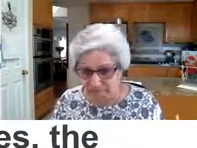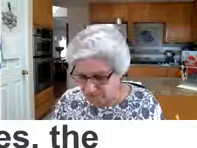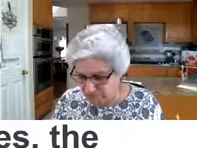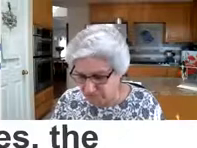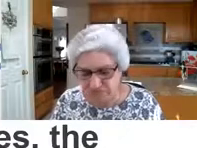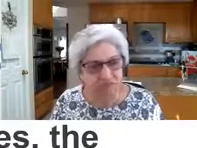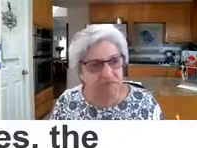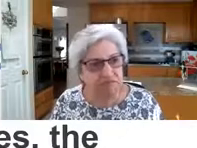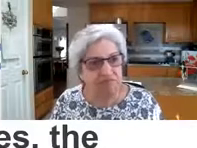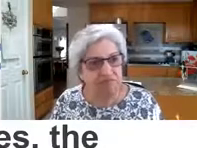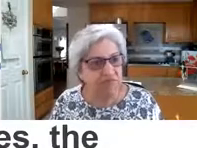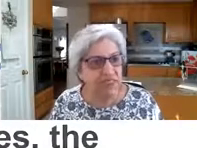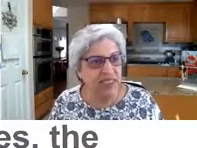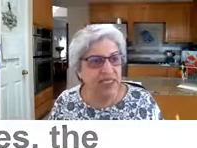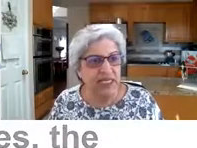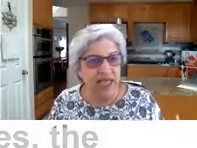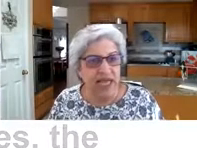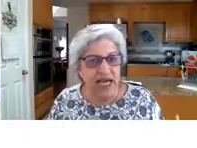studies.